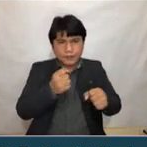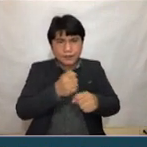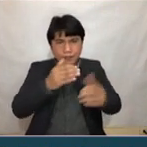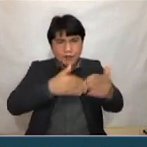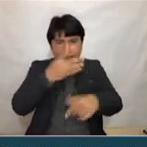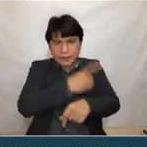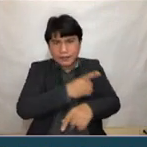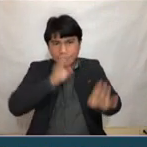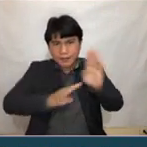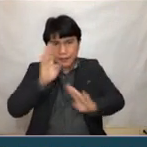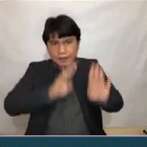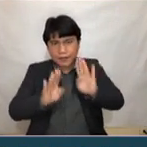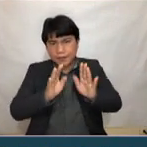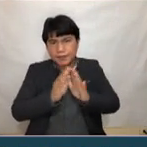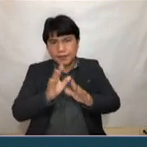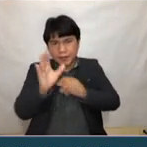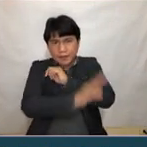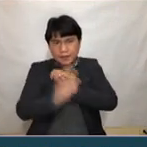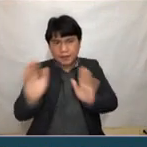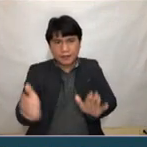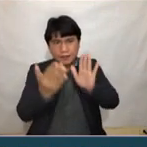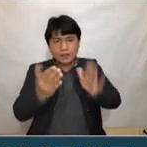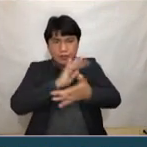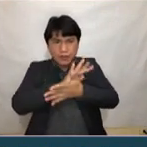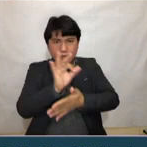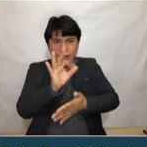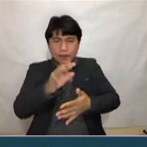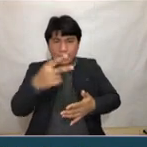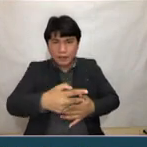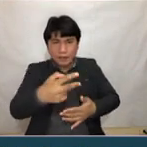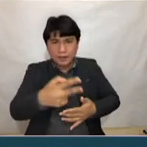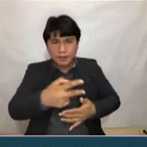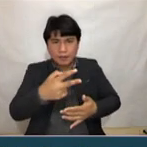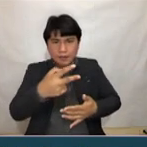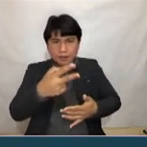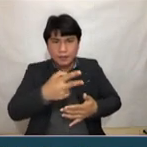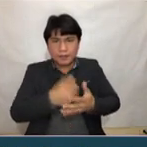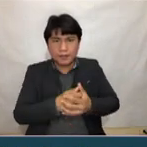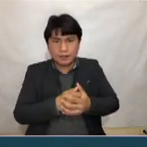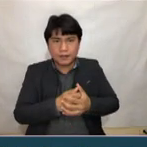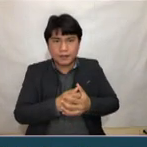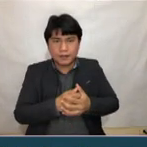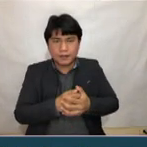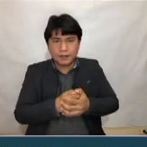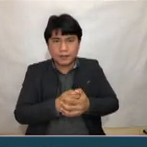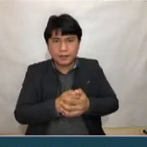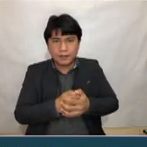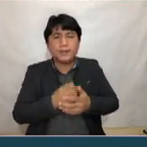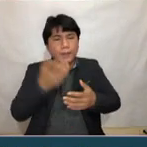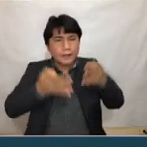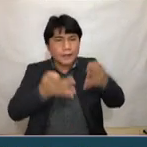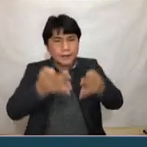country will face. Mm-hmm. And the first one is COVID-19, but the second one, which could actually be quite as deadly as well, mm-hmm. is